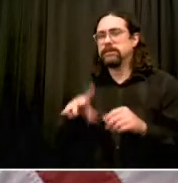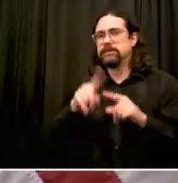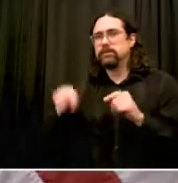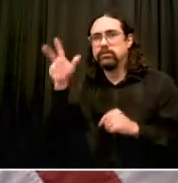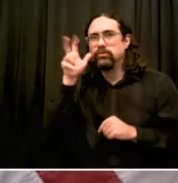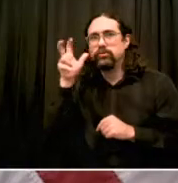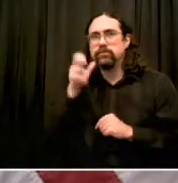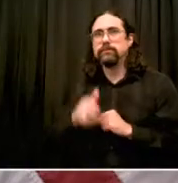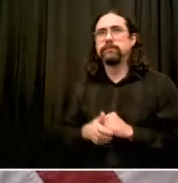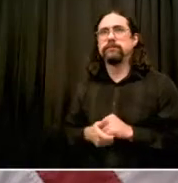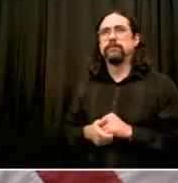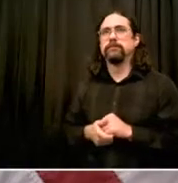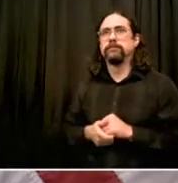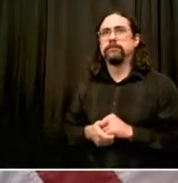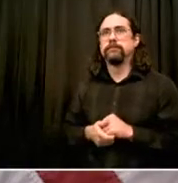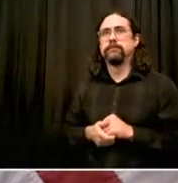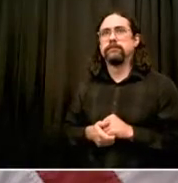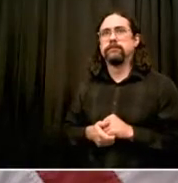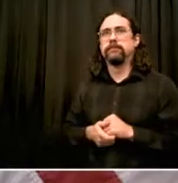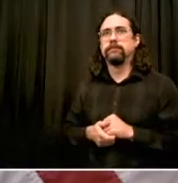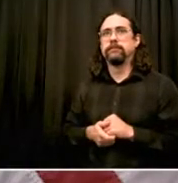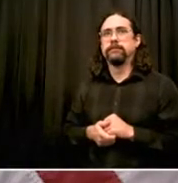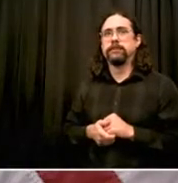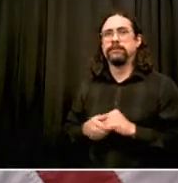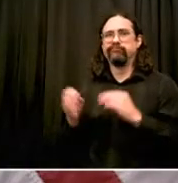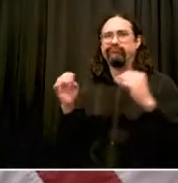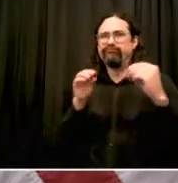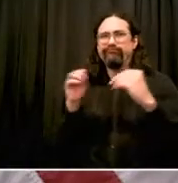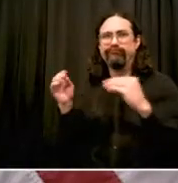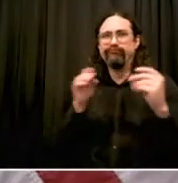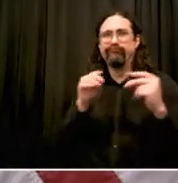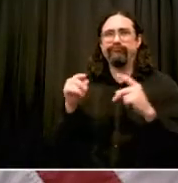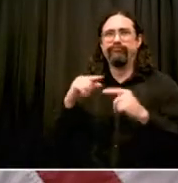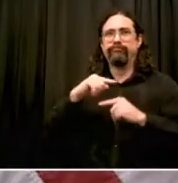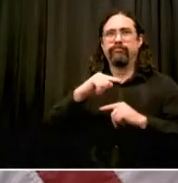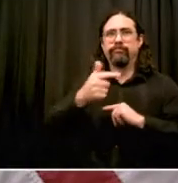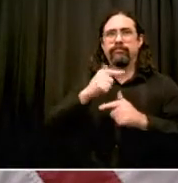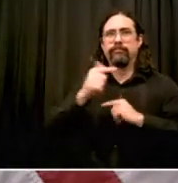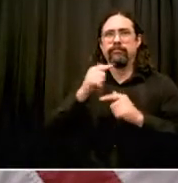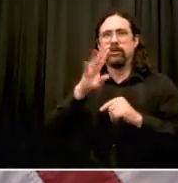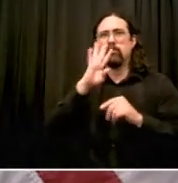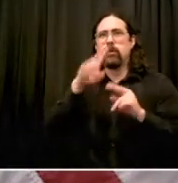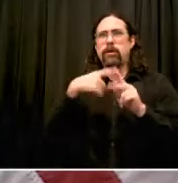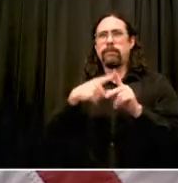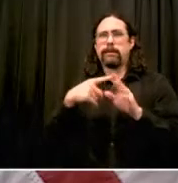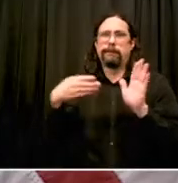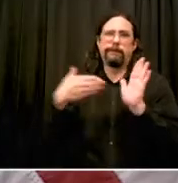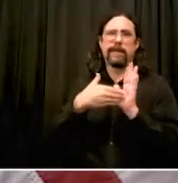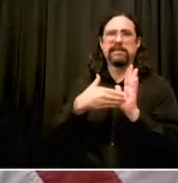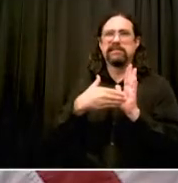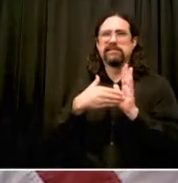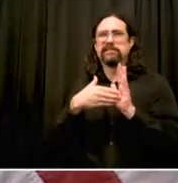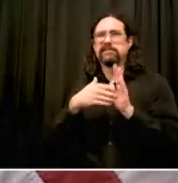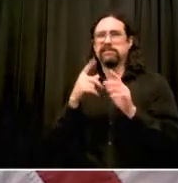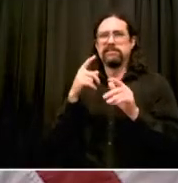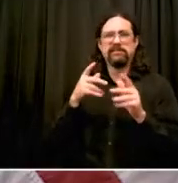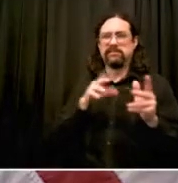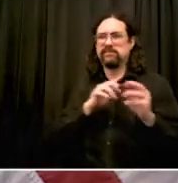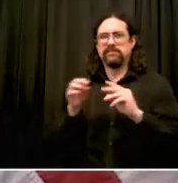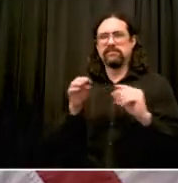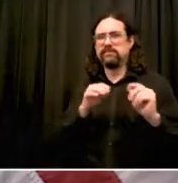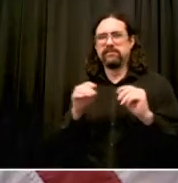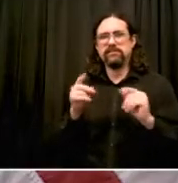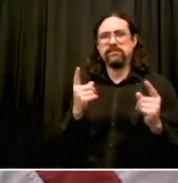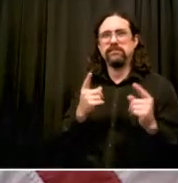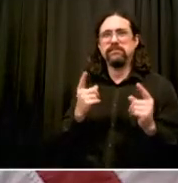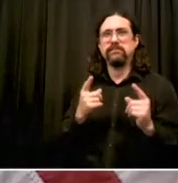I accept your bias. Several groups have sent you letters seeking to paint their own political messages on New York City streets. I know that one is Blue